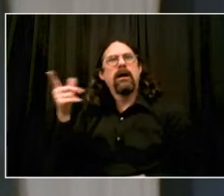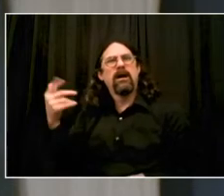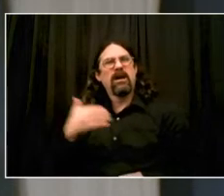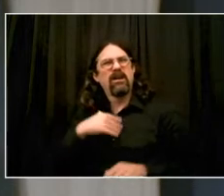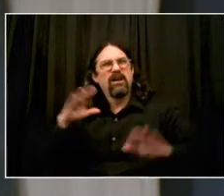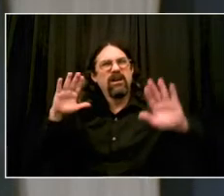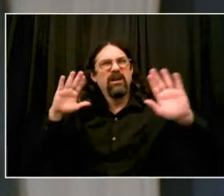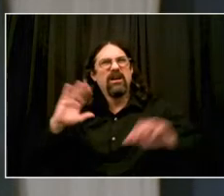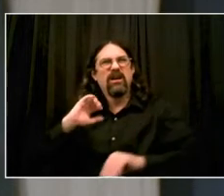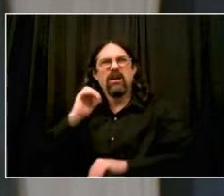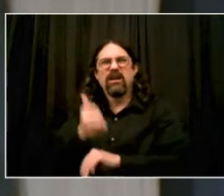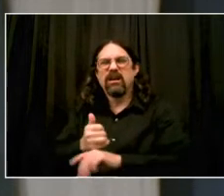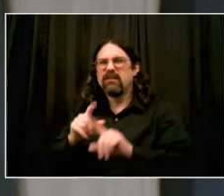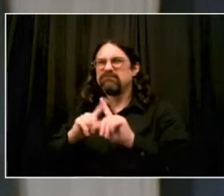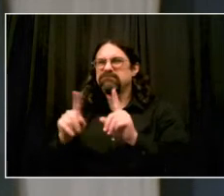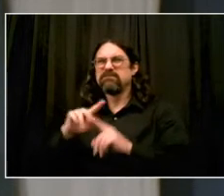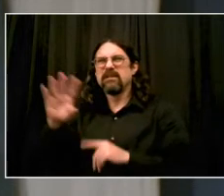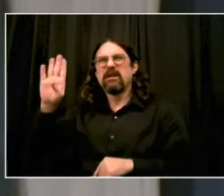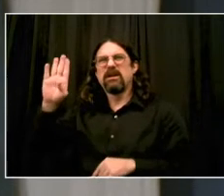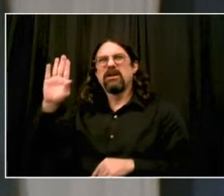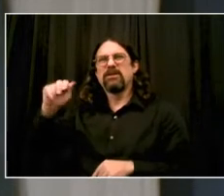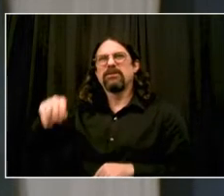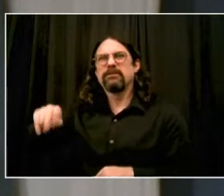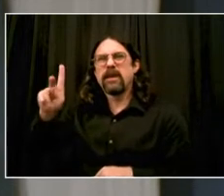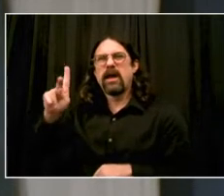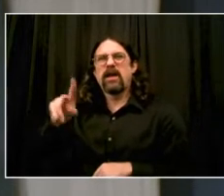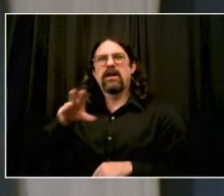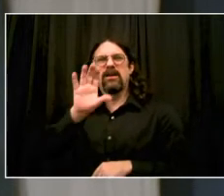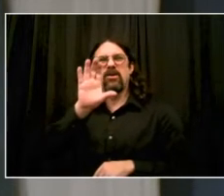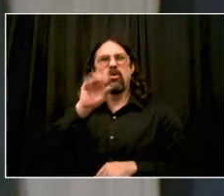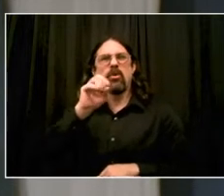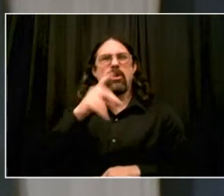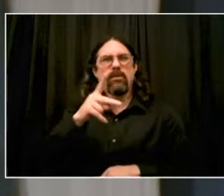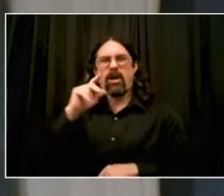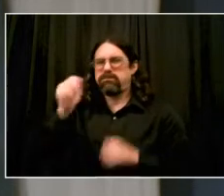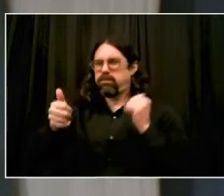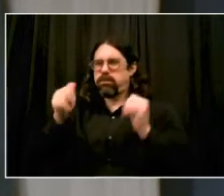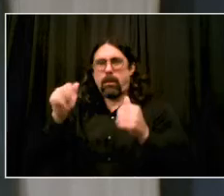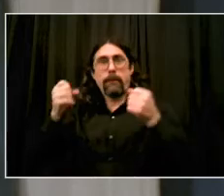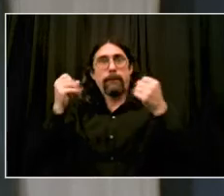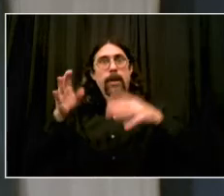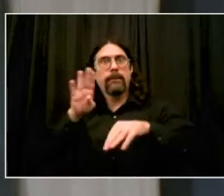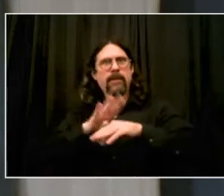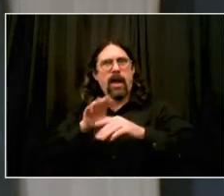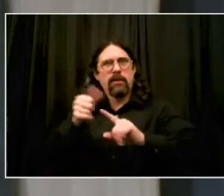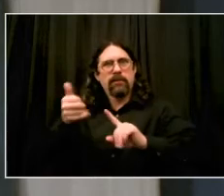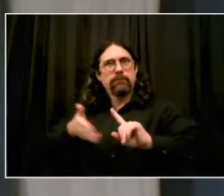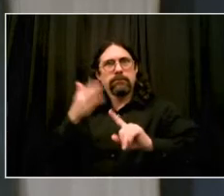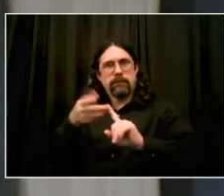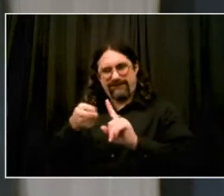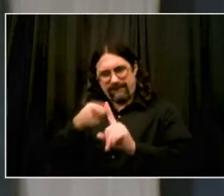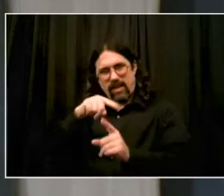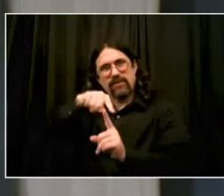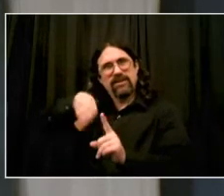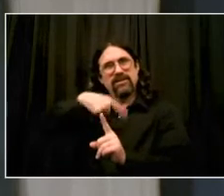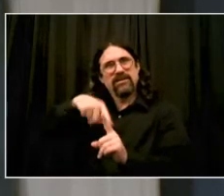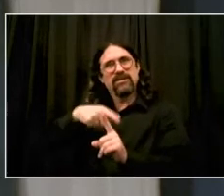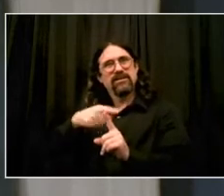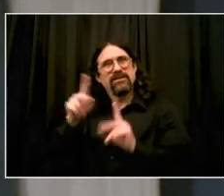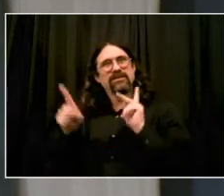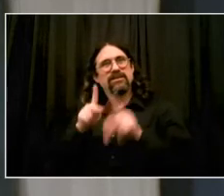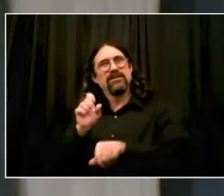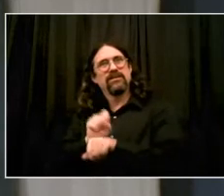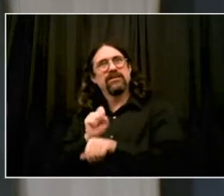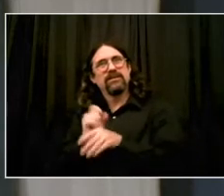a place where they have a decent wage, not just where they have a living wage, where they have a wage that they're proud of and that they can have wealth to bring to